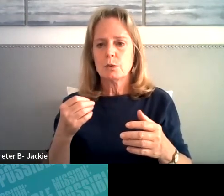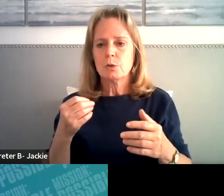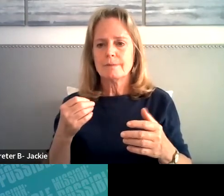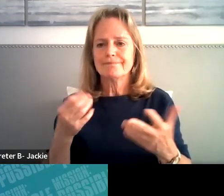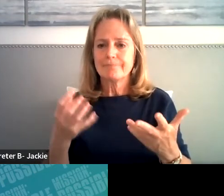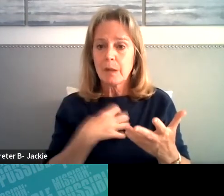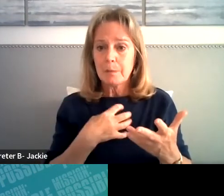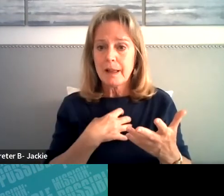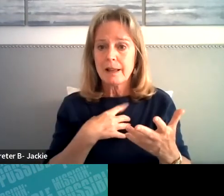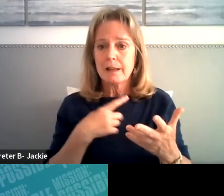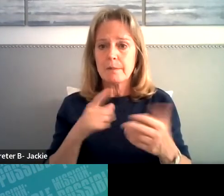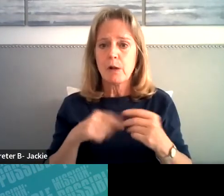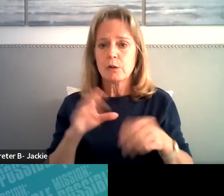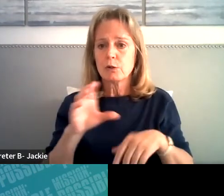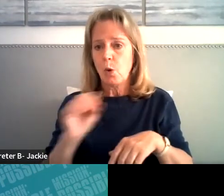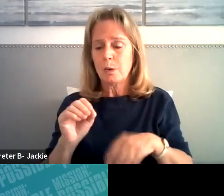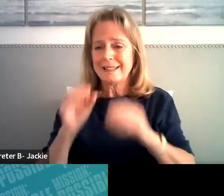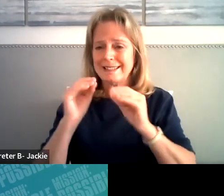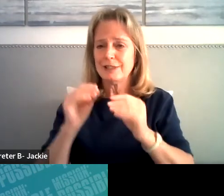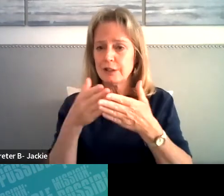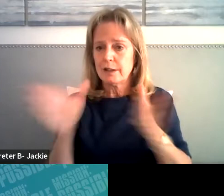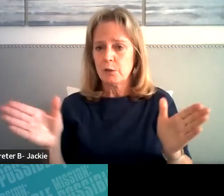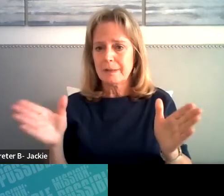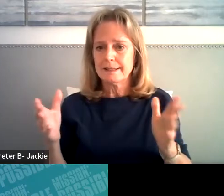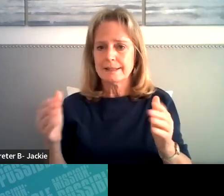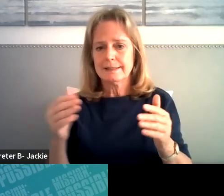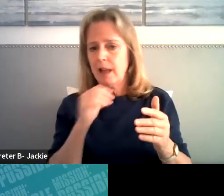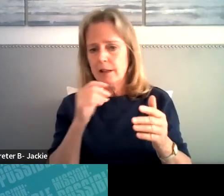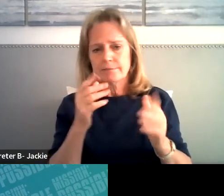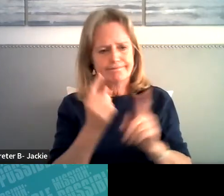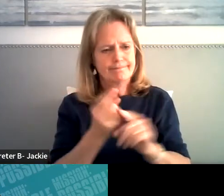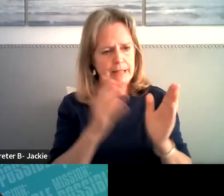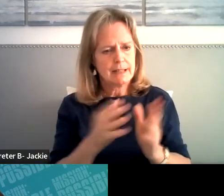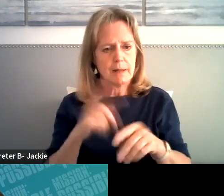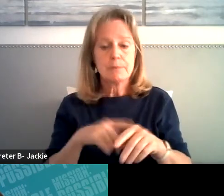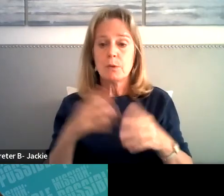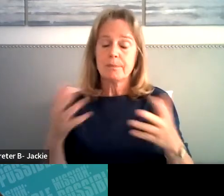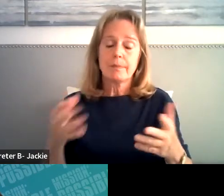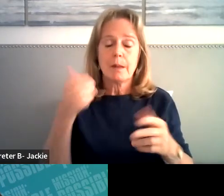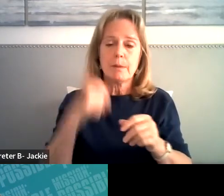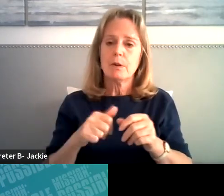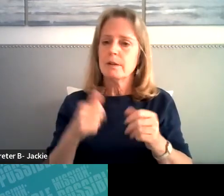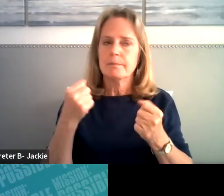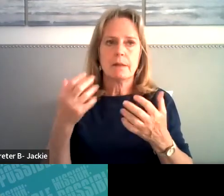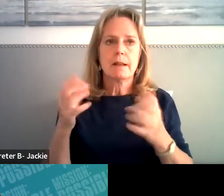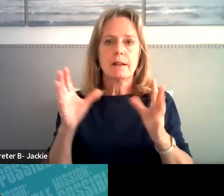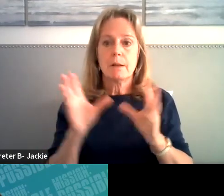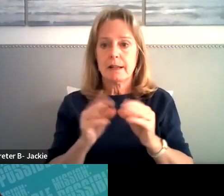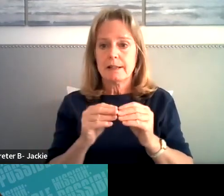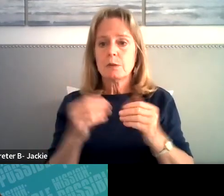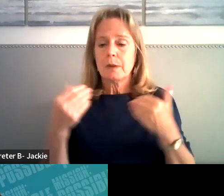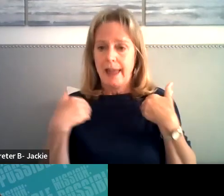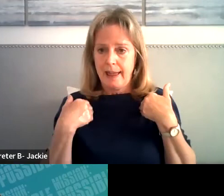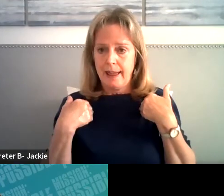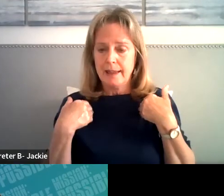about co-teaching in general. And I recall, those numerous meetings that we had